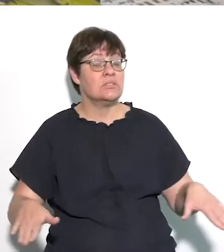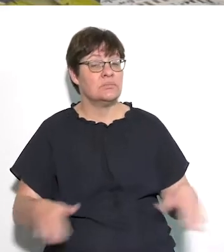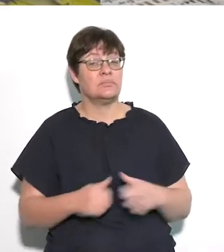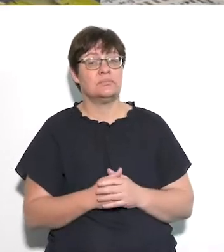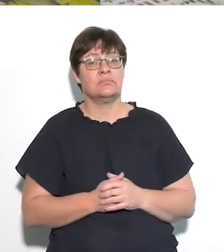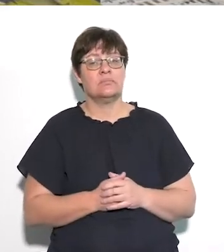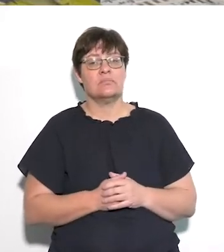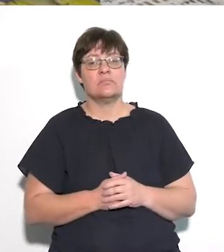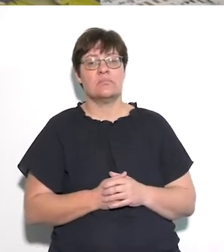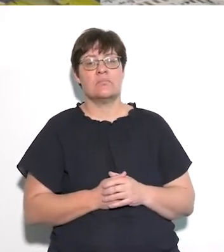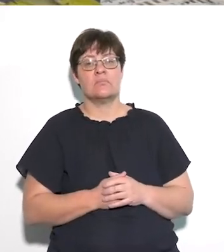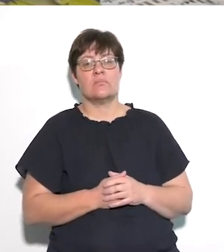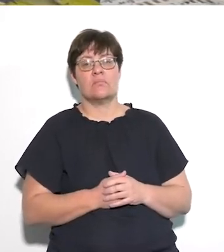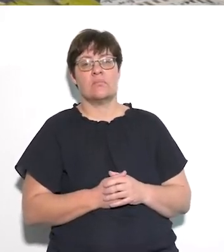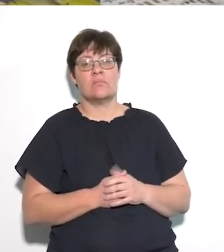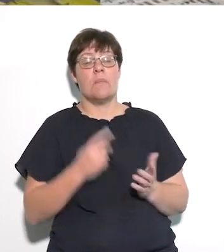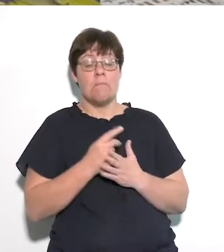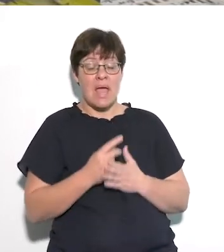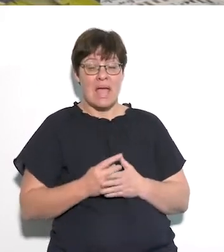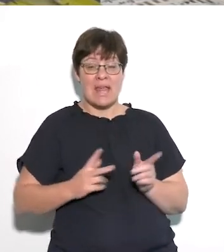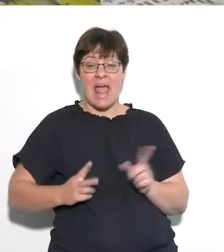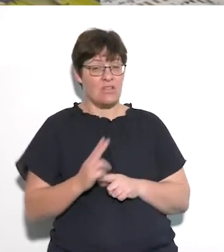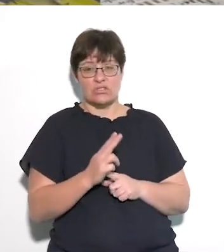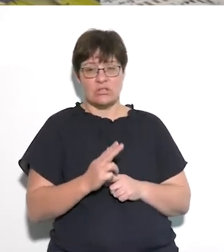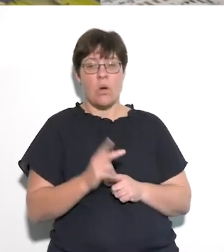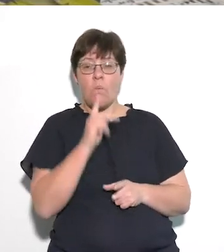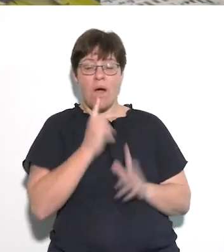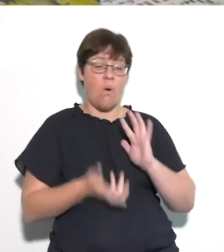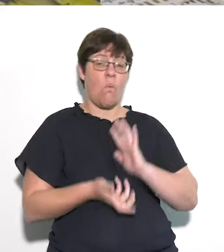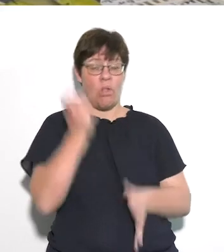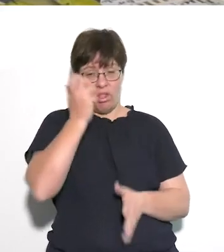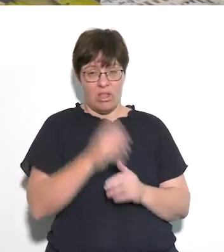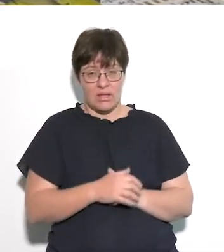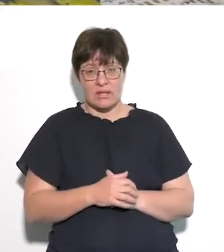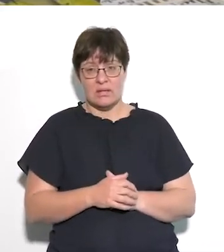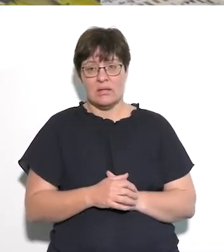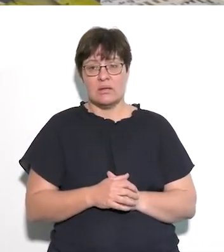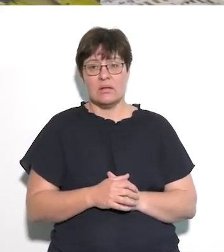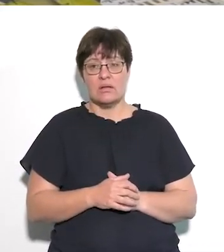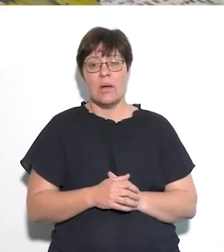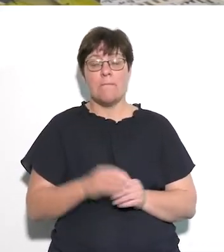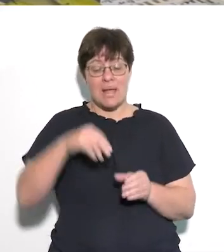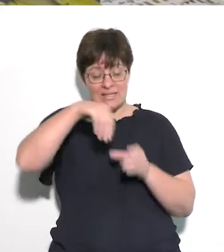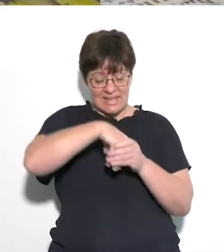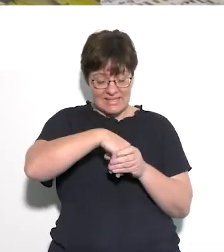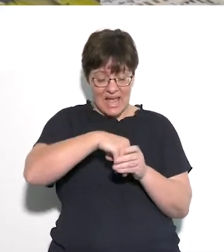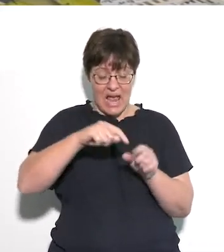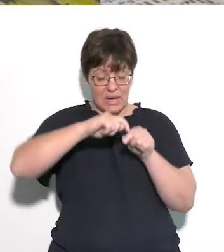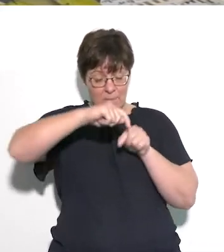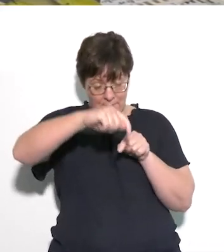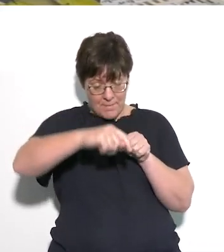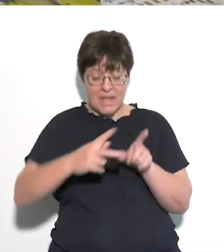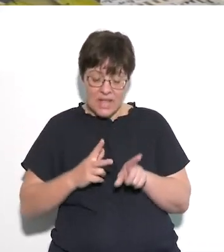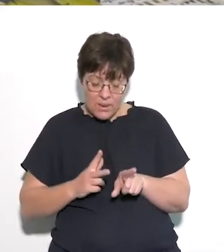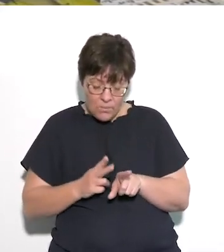is that they do not need to please cut from the edge, otherwise they'll mess up their frame. They need to make an incision on the